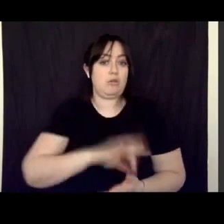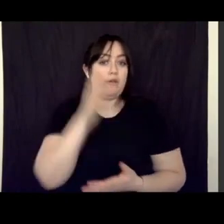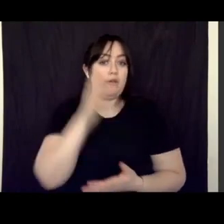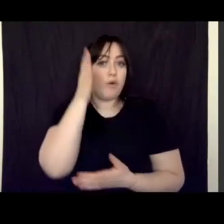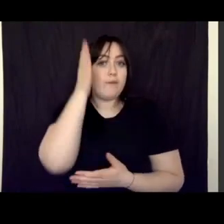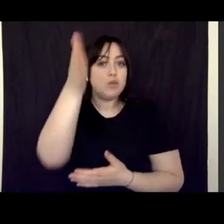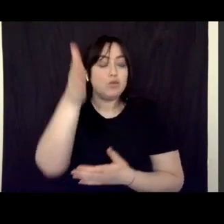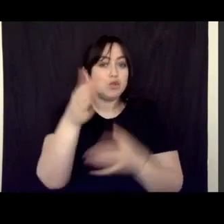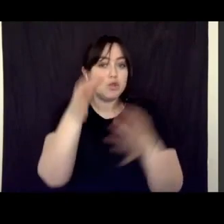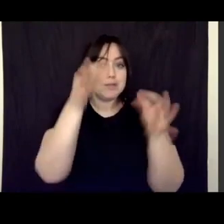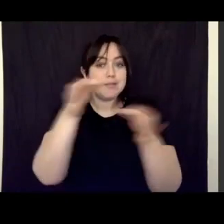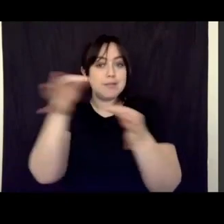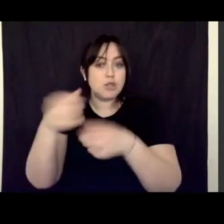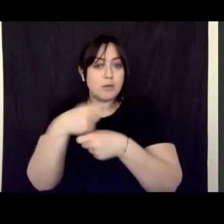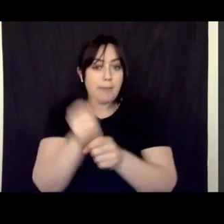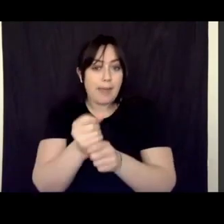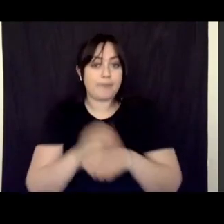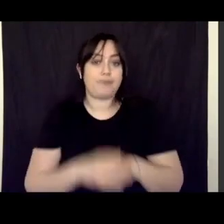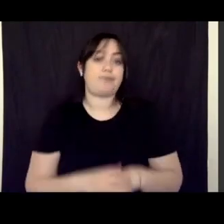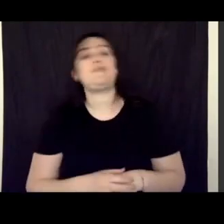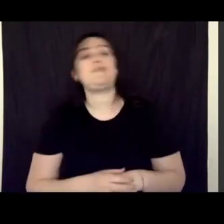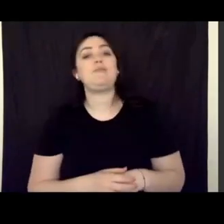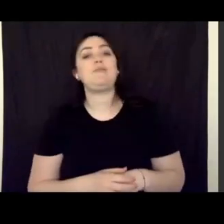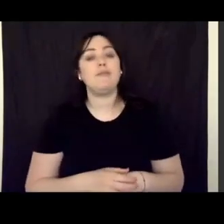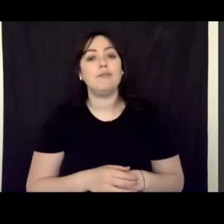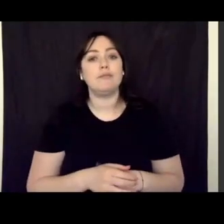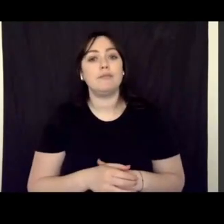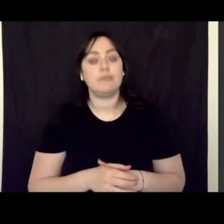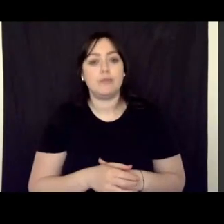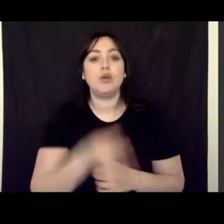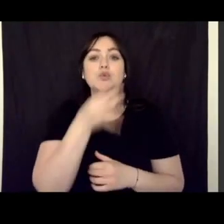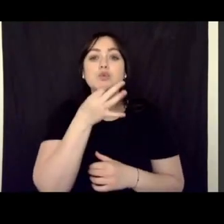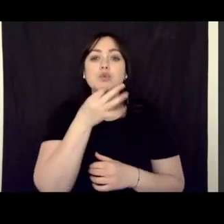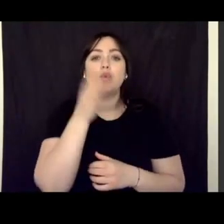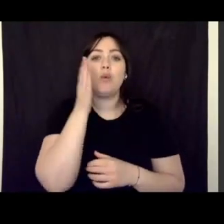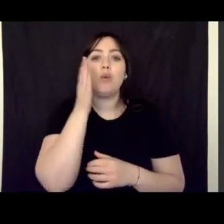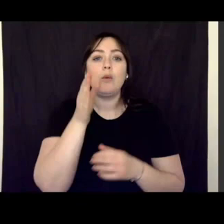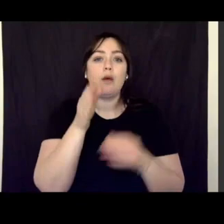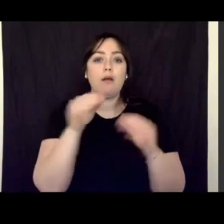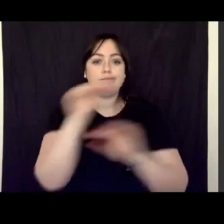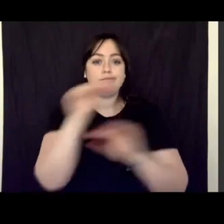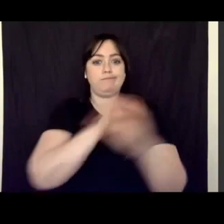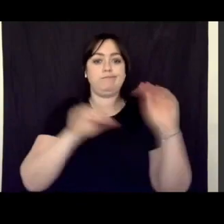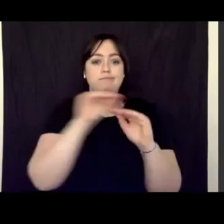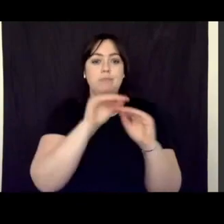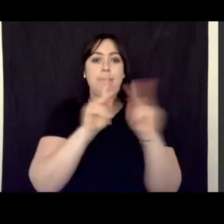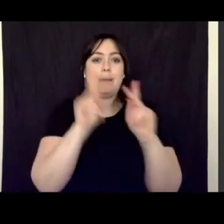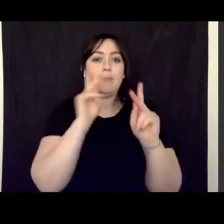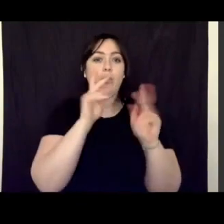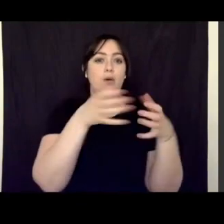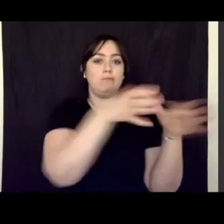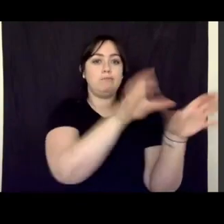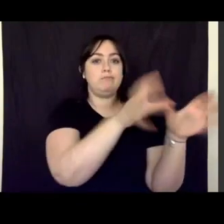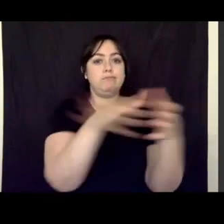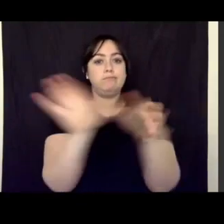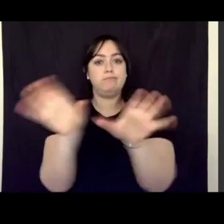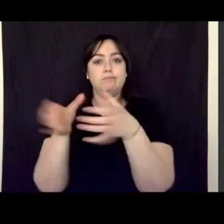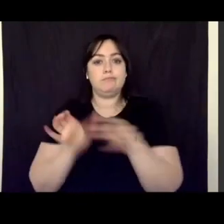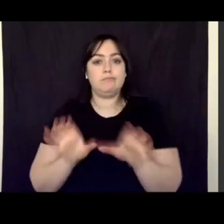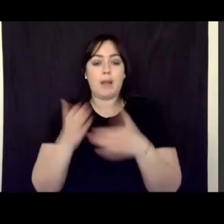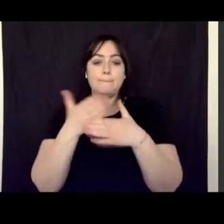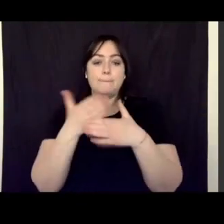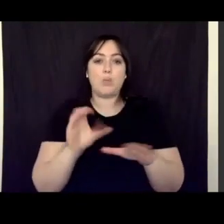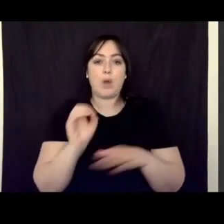breakout room. And in that breakout room, there will be a facilitator available to help you to have